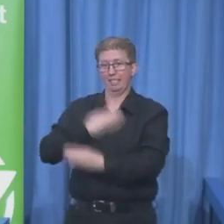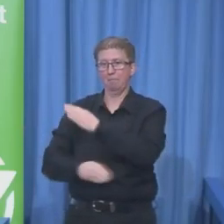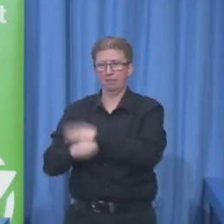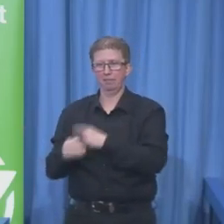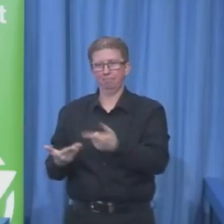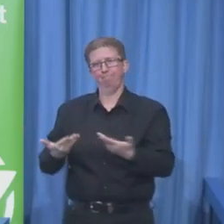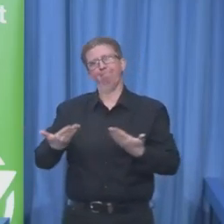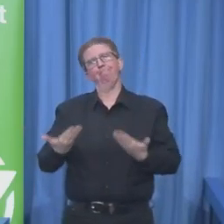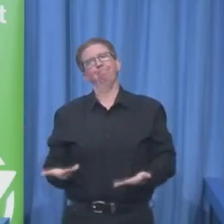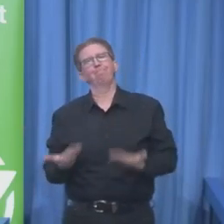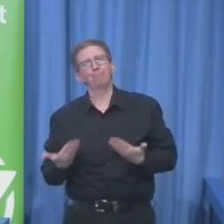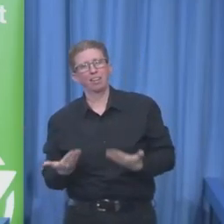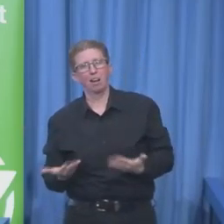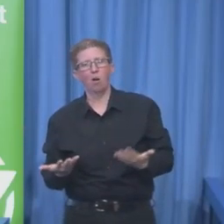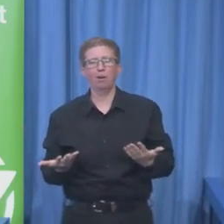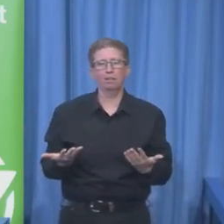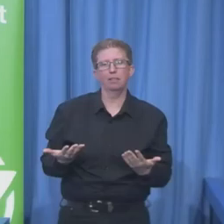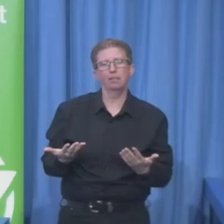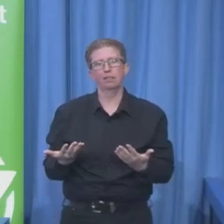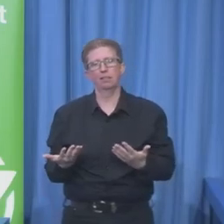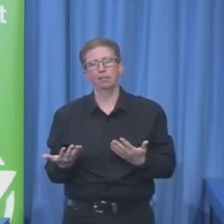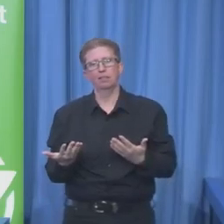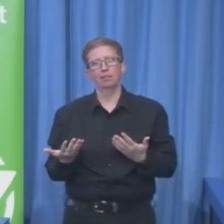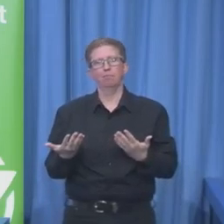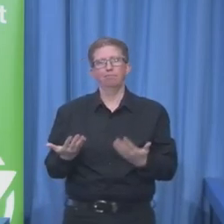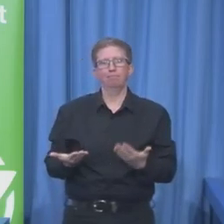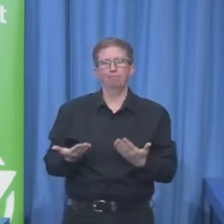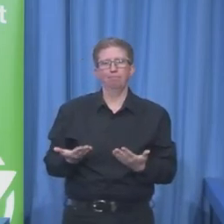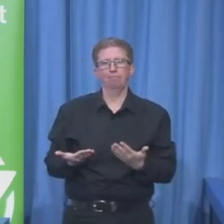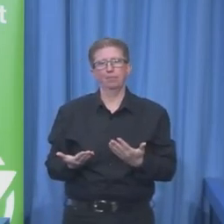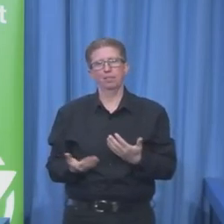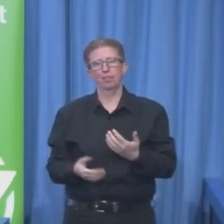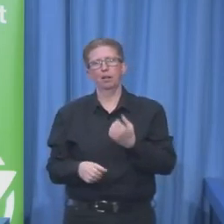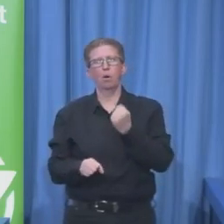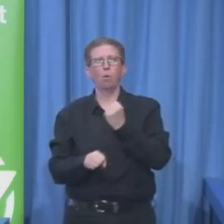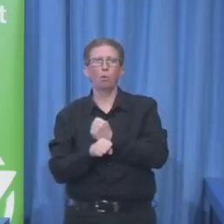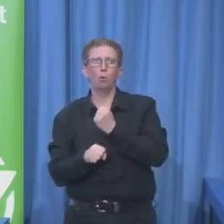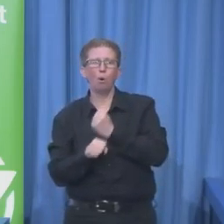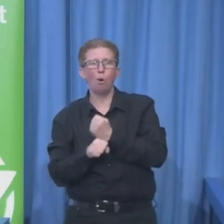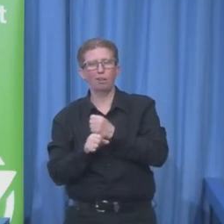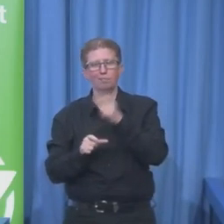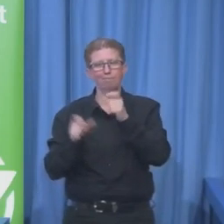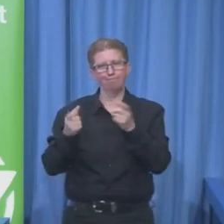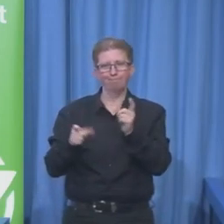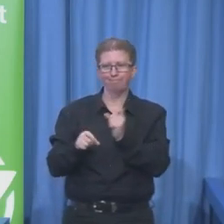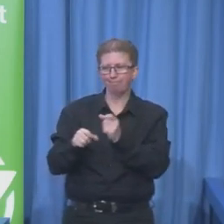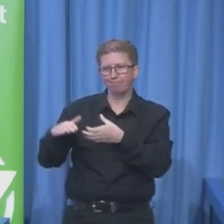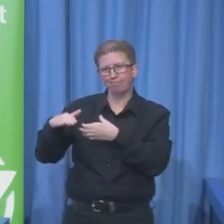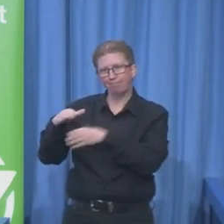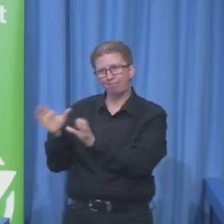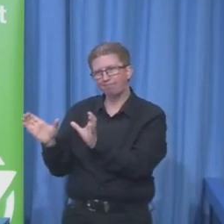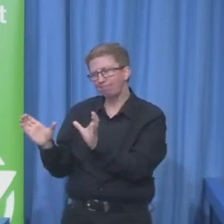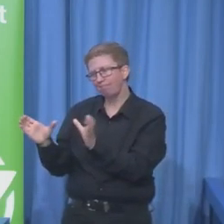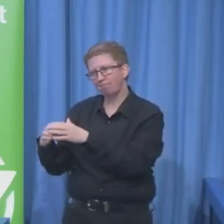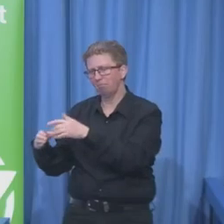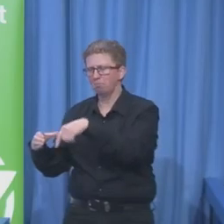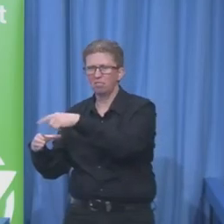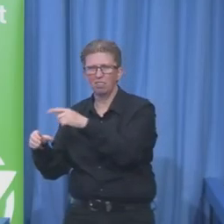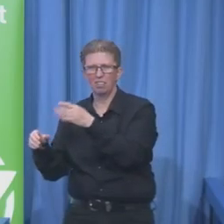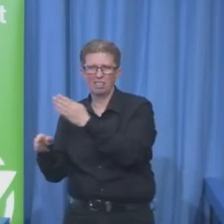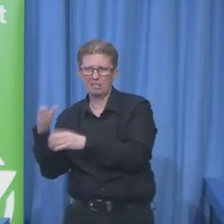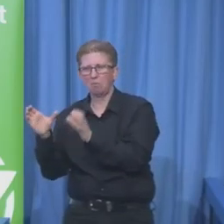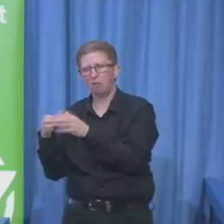are counted as no ability to work. And we say, but